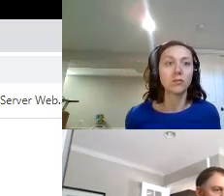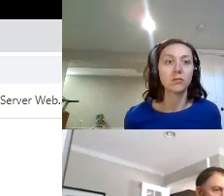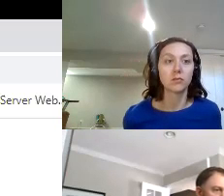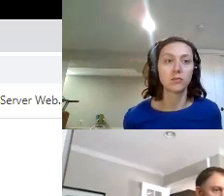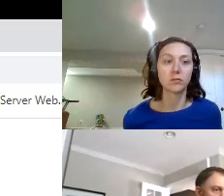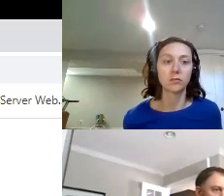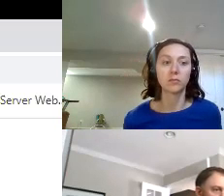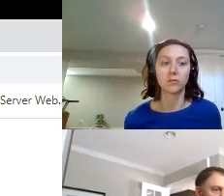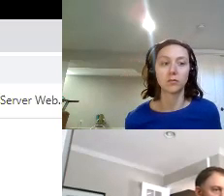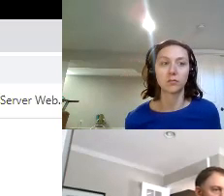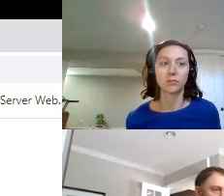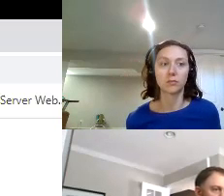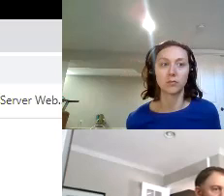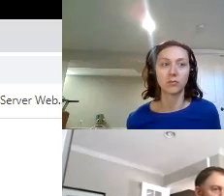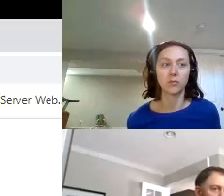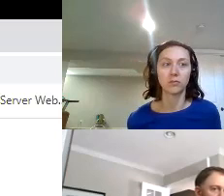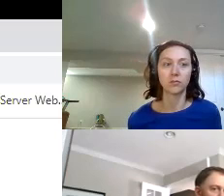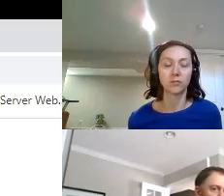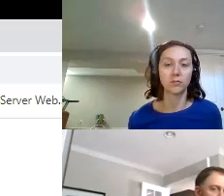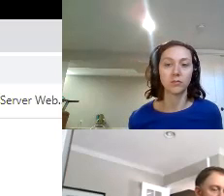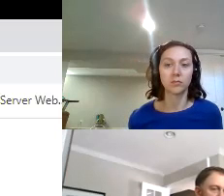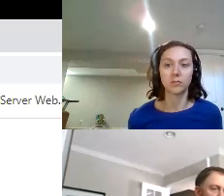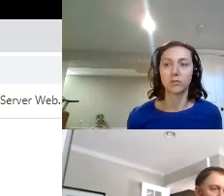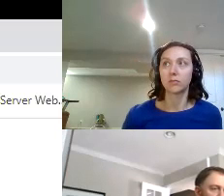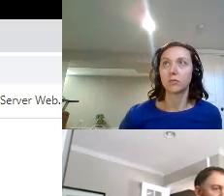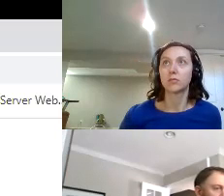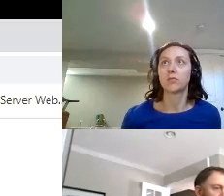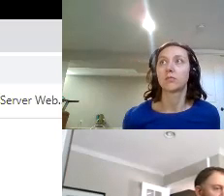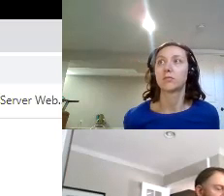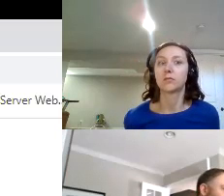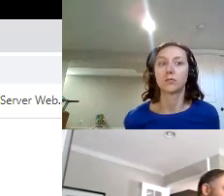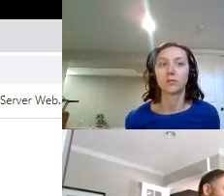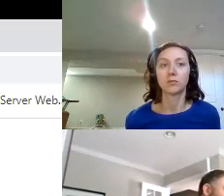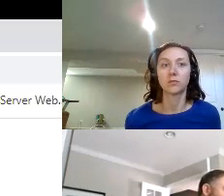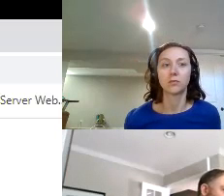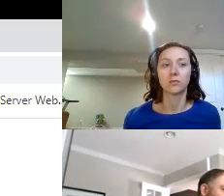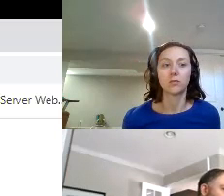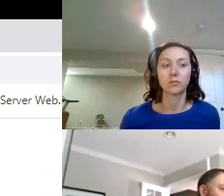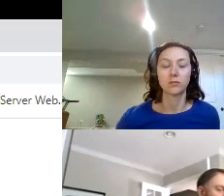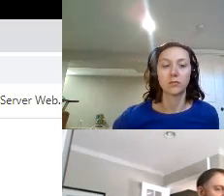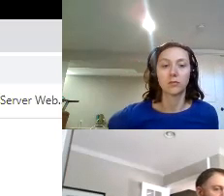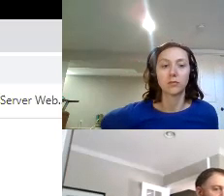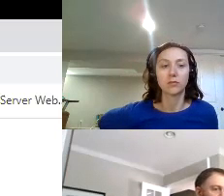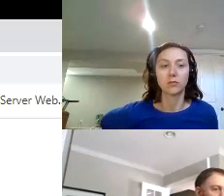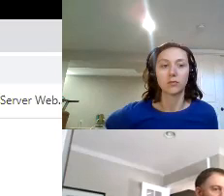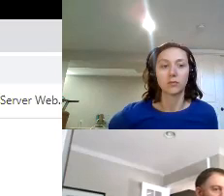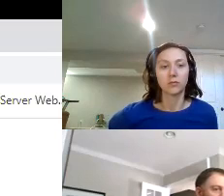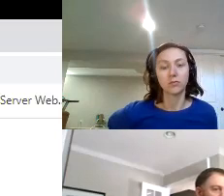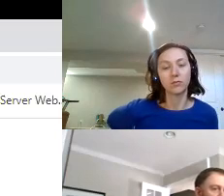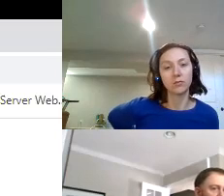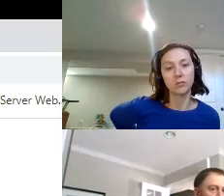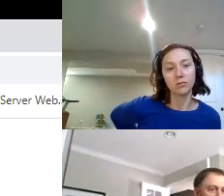some new features that we may be able to utilize to explore that. I don't know enough about them yet to know how they're going to be